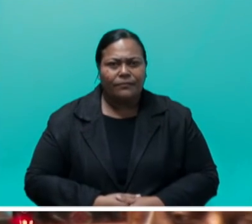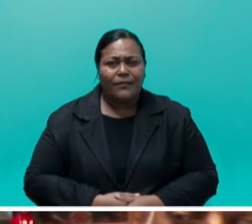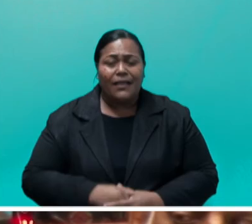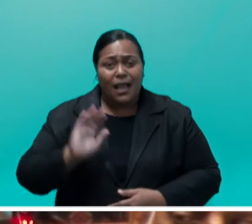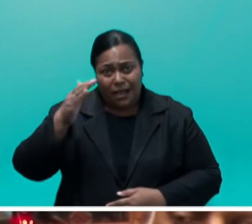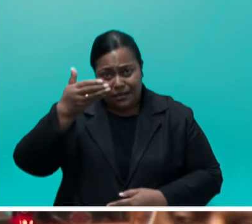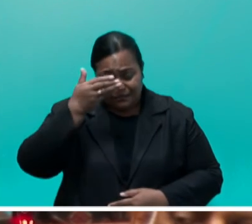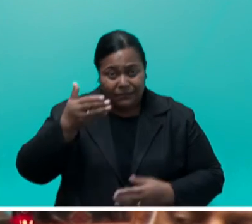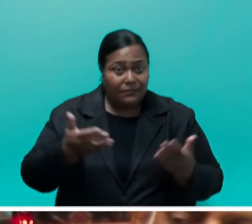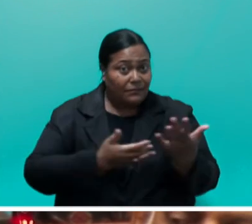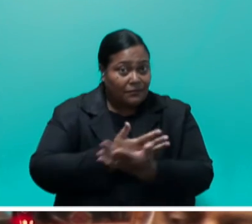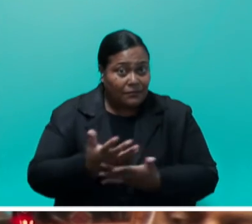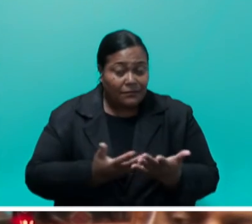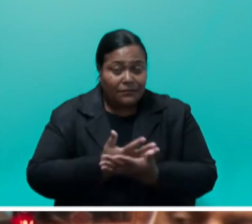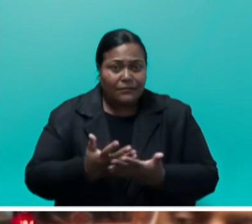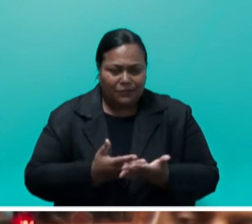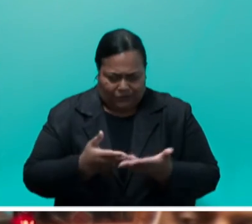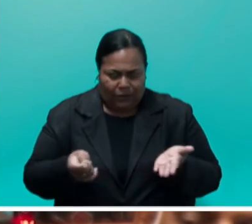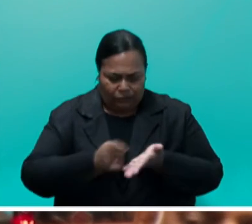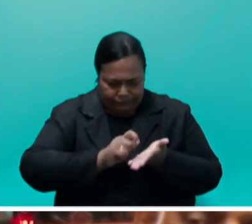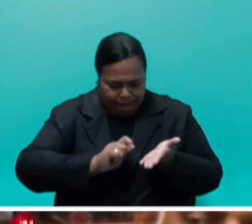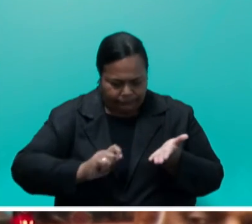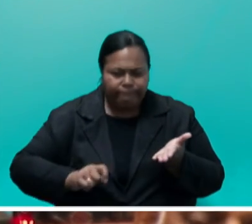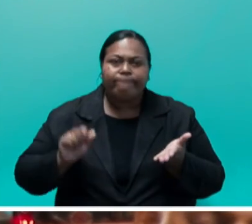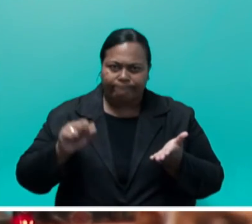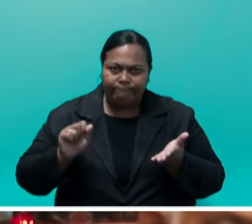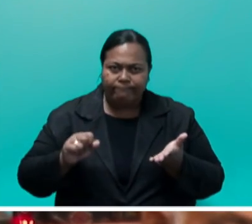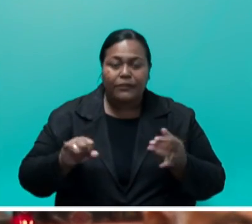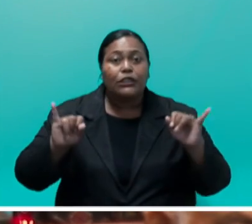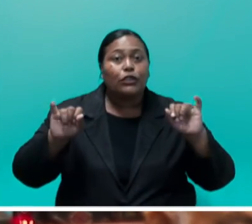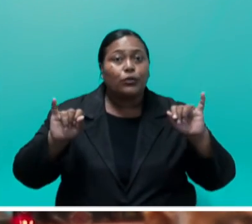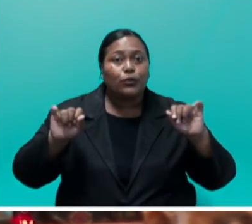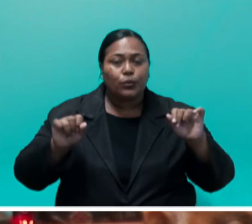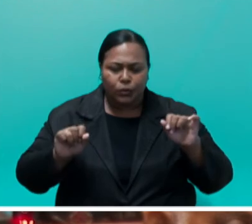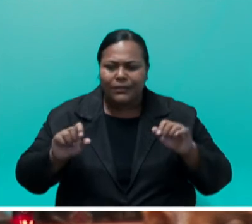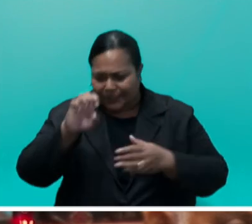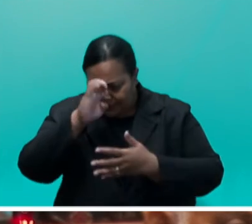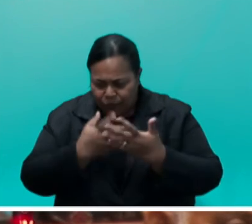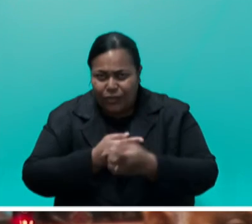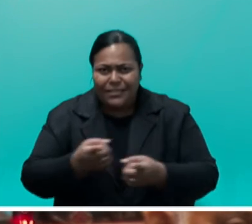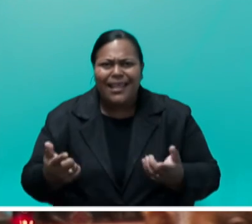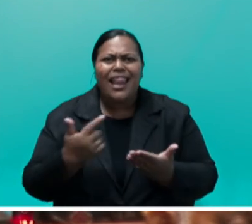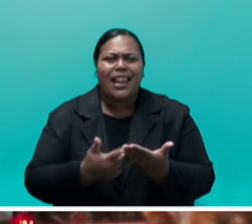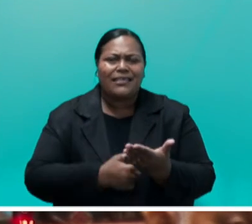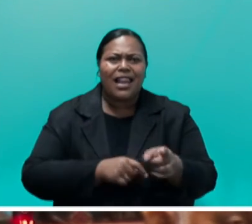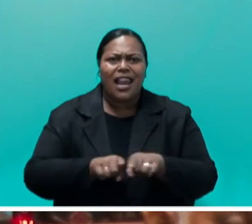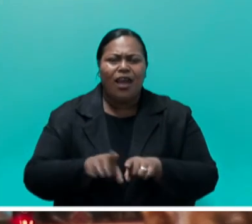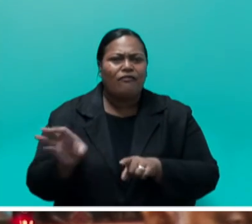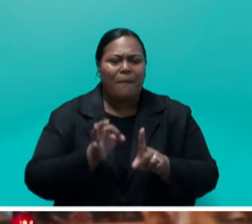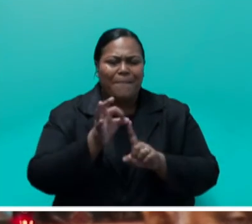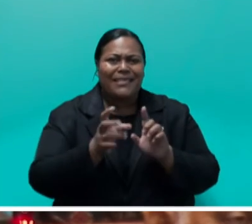consultations have taken note of the issues faced and lessons learned from the PCN project